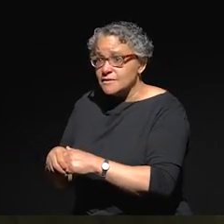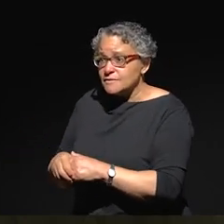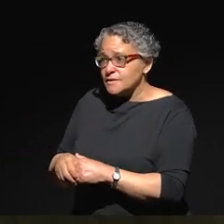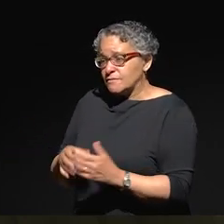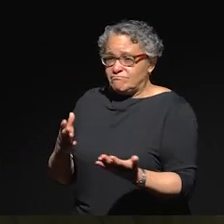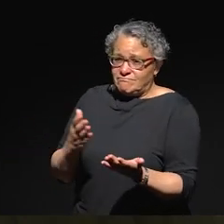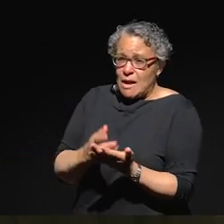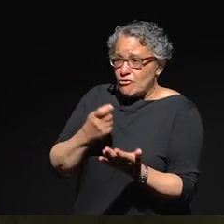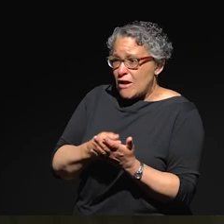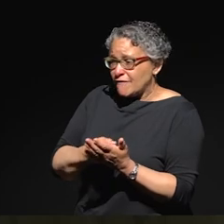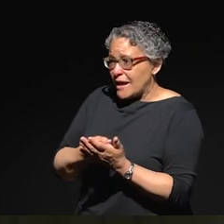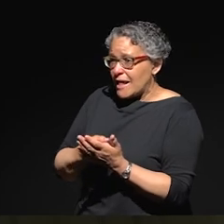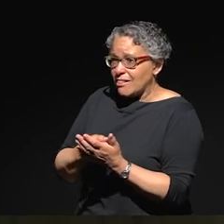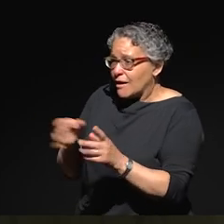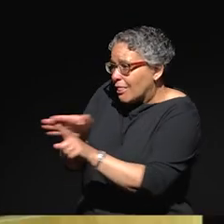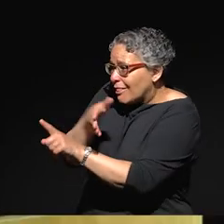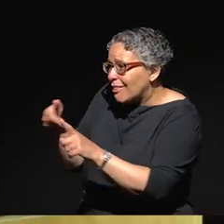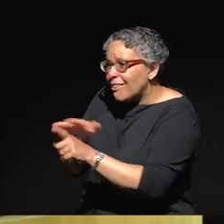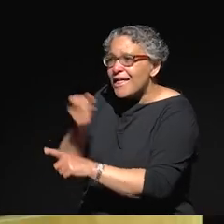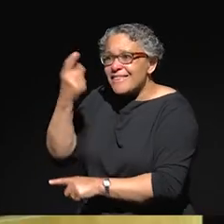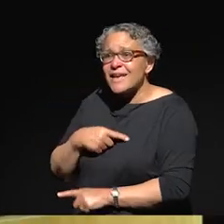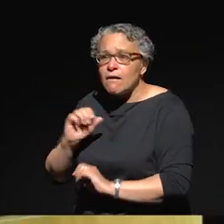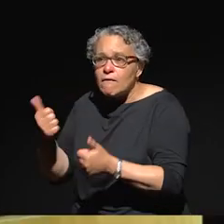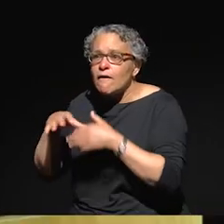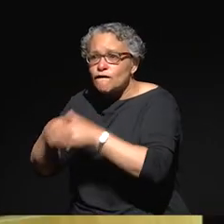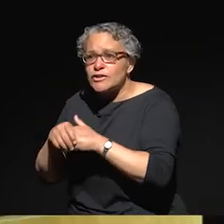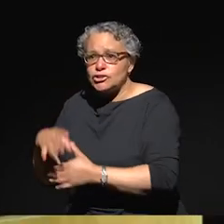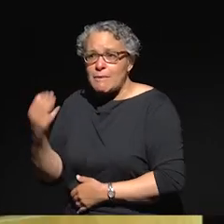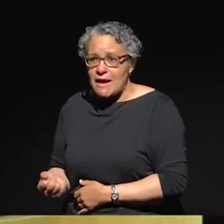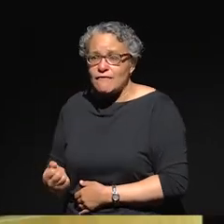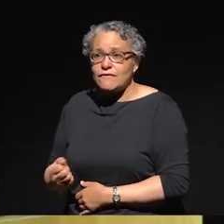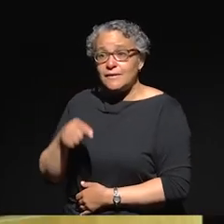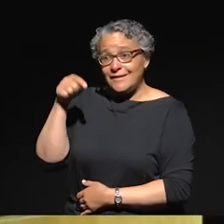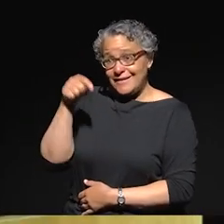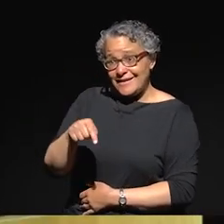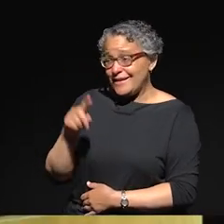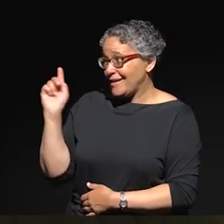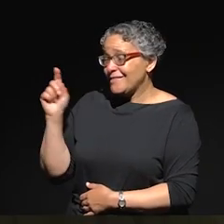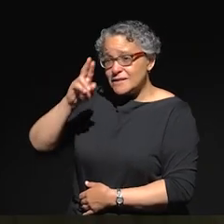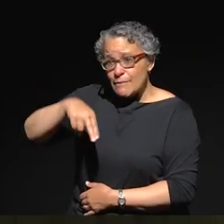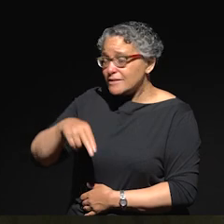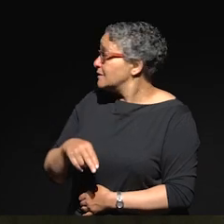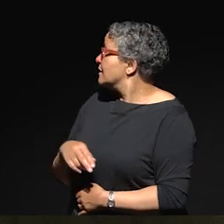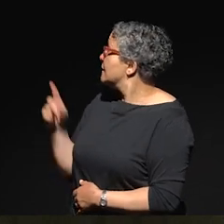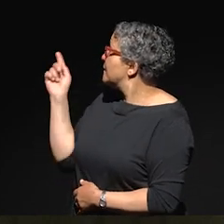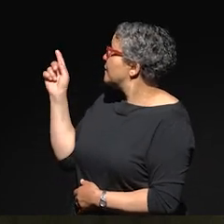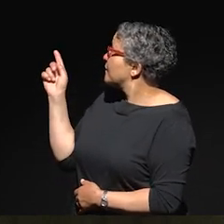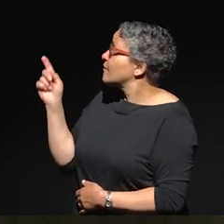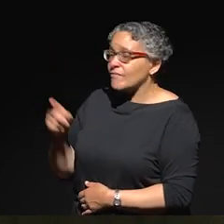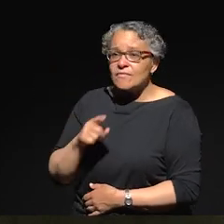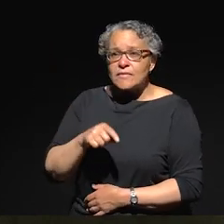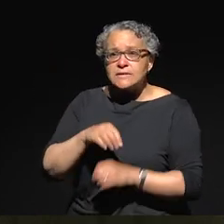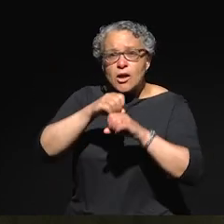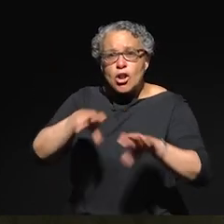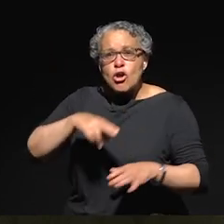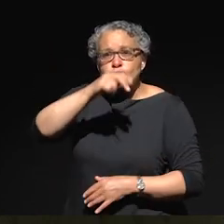charismatic. Leonardo liked him. I think they start up a friendship. And here we have Raphael copying a drawing by lost drawing by Leonardo for